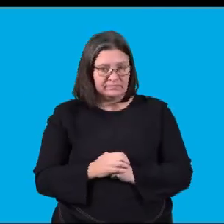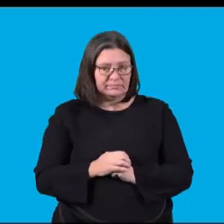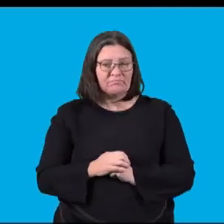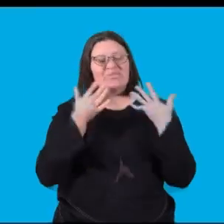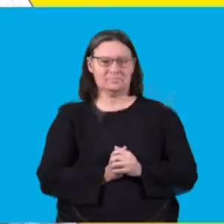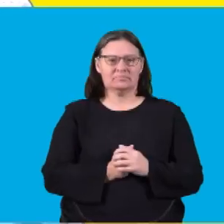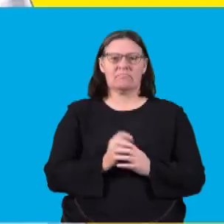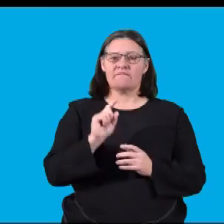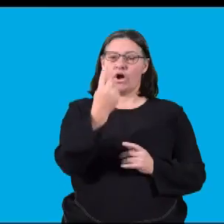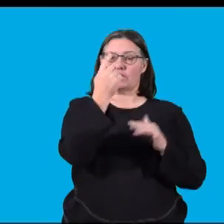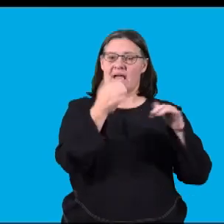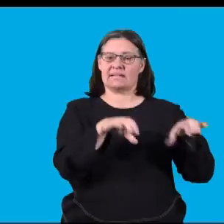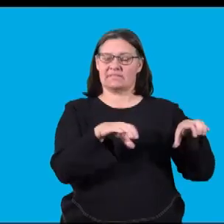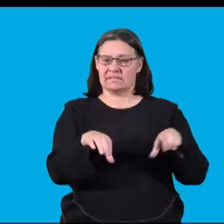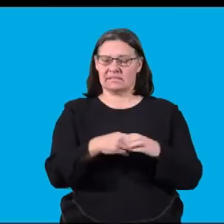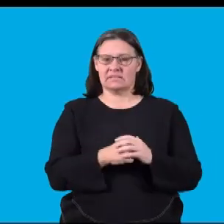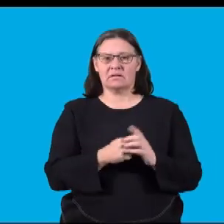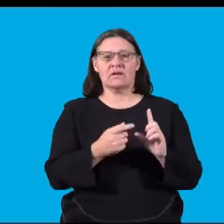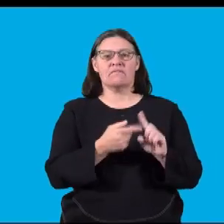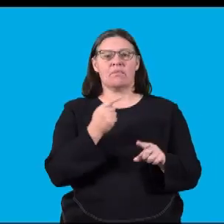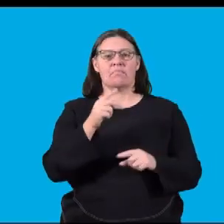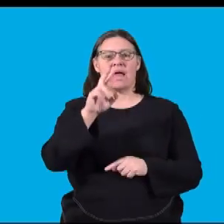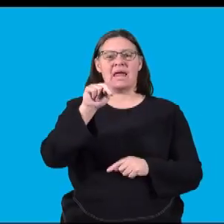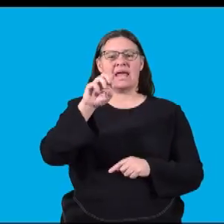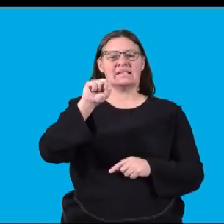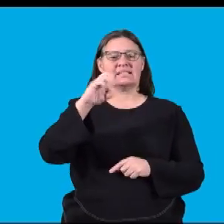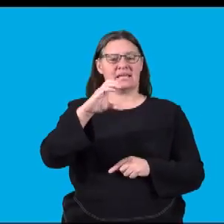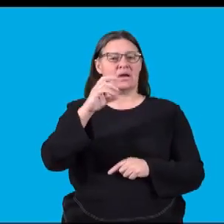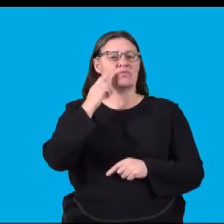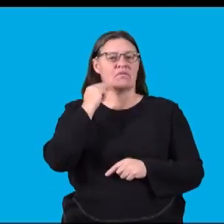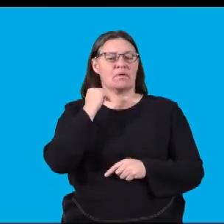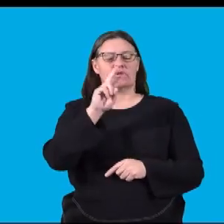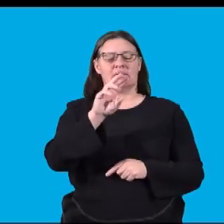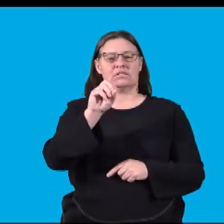15,900. My first activity is going to come from the NSC